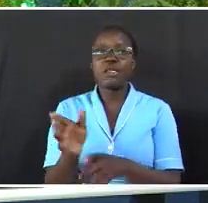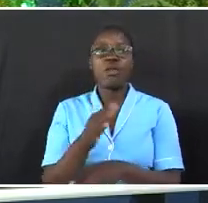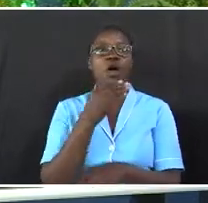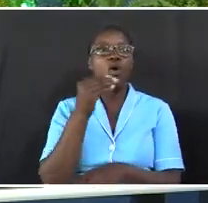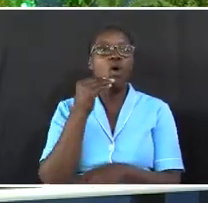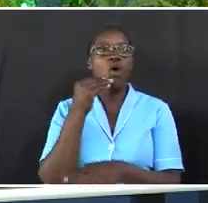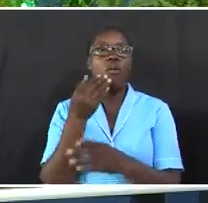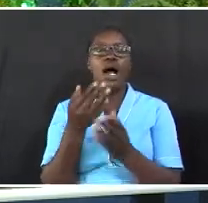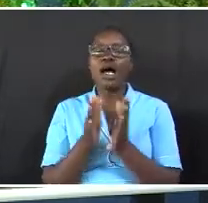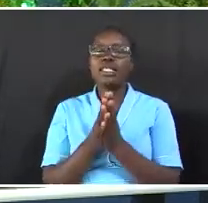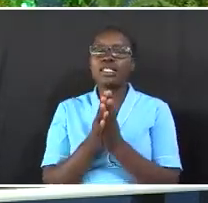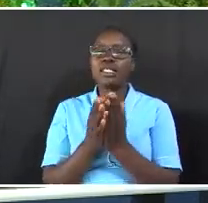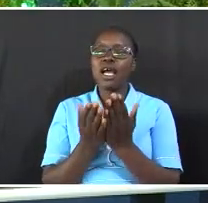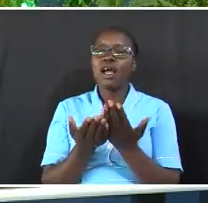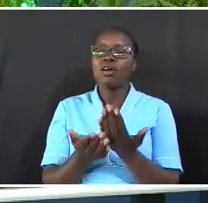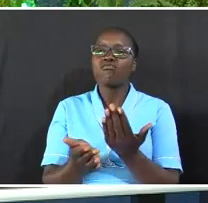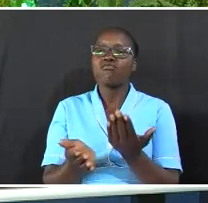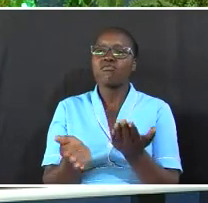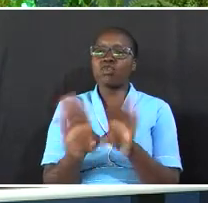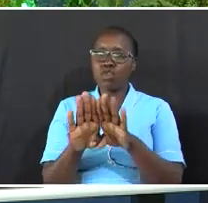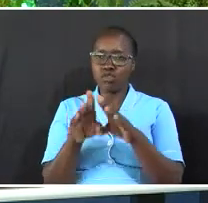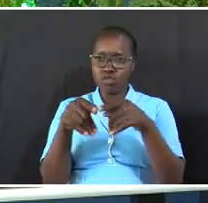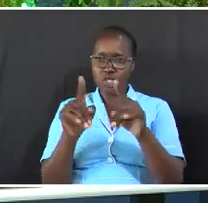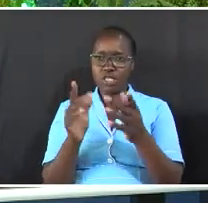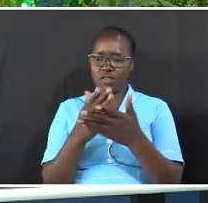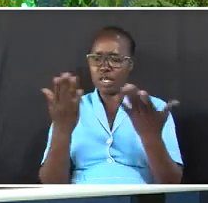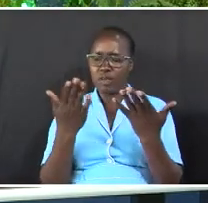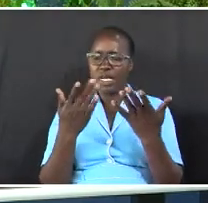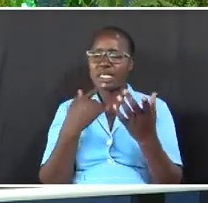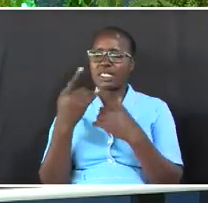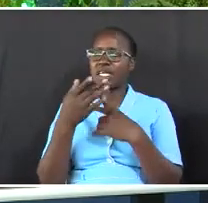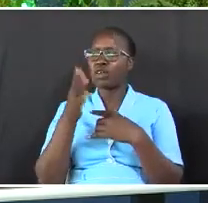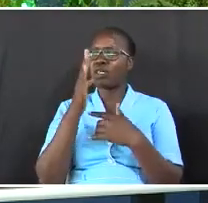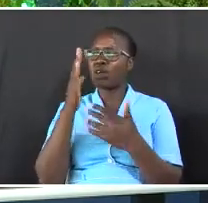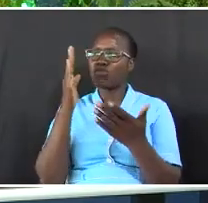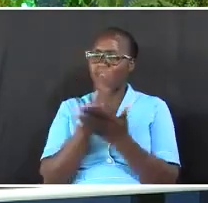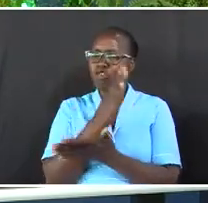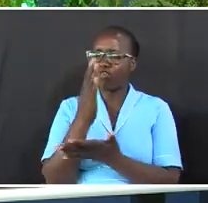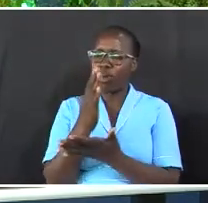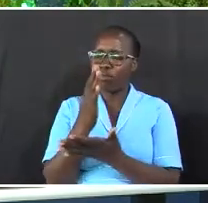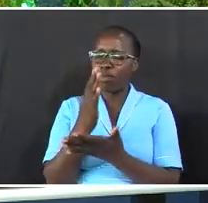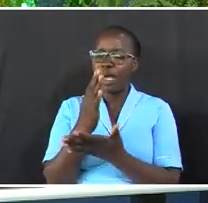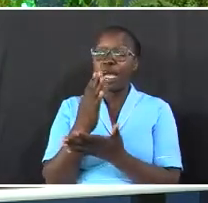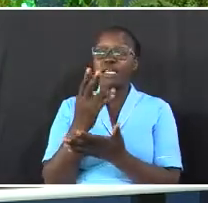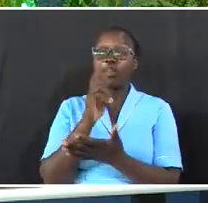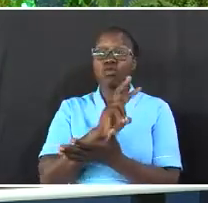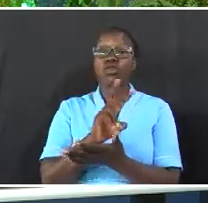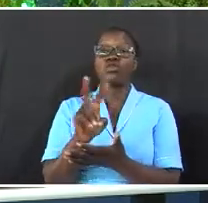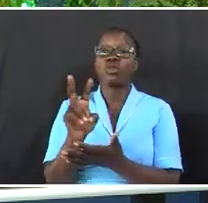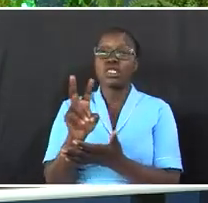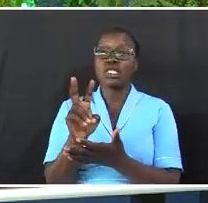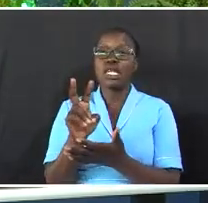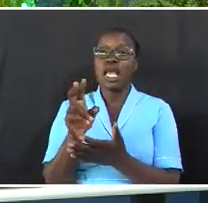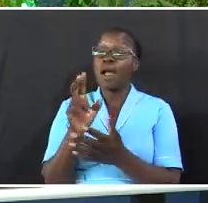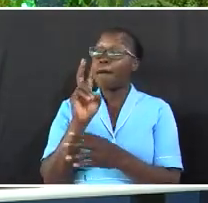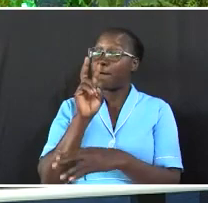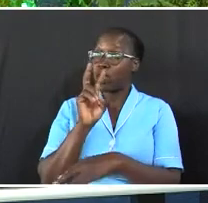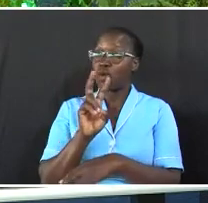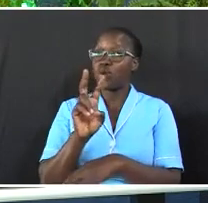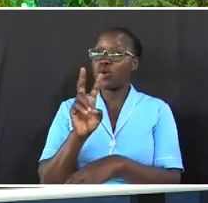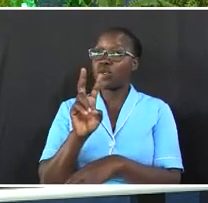and close yourself somewhere and tell God, I want to confirm and I want to see you. Behold